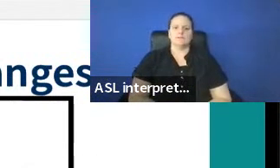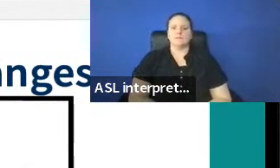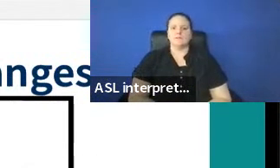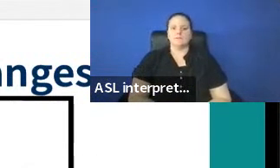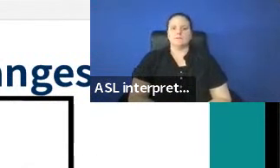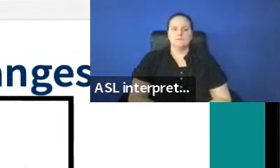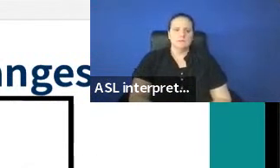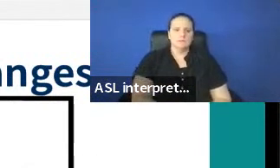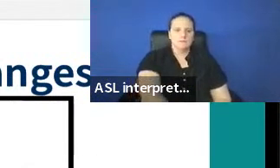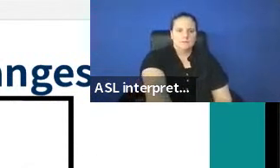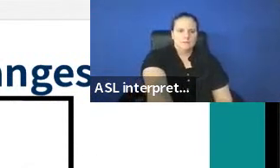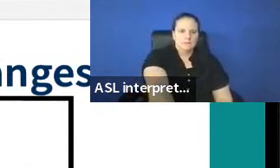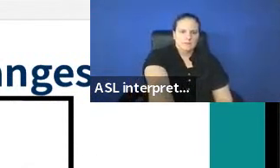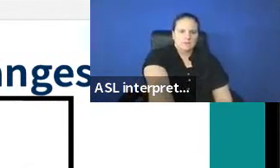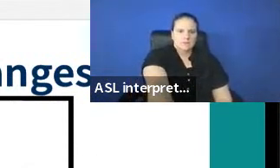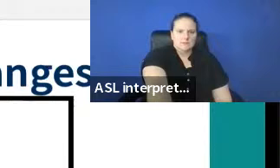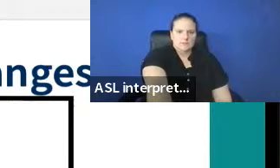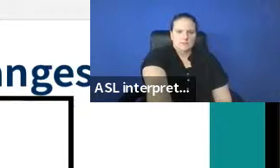detail.